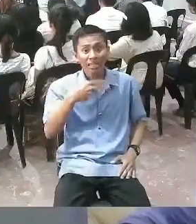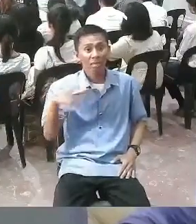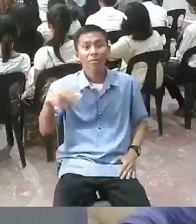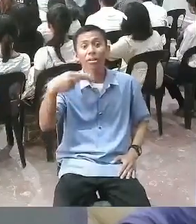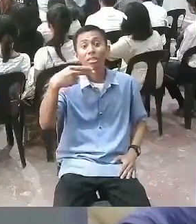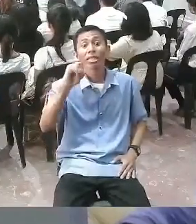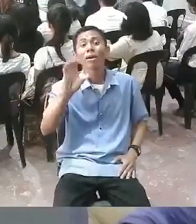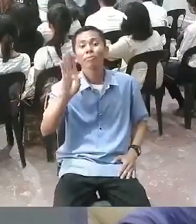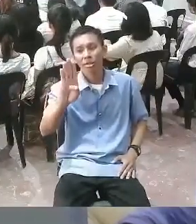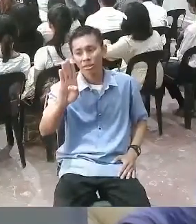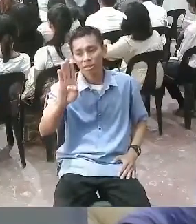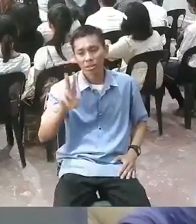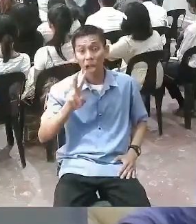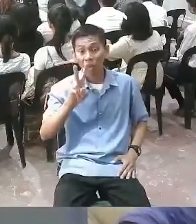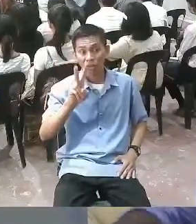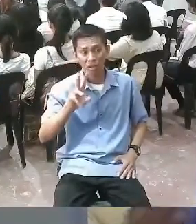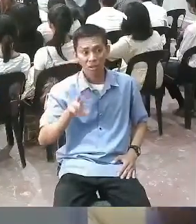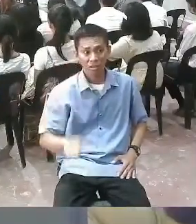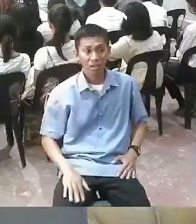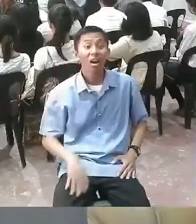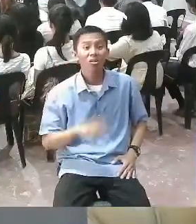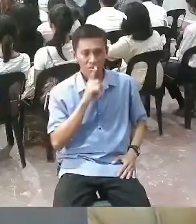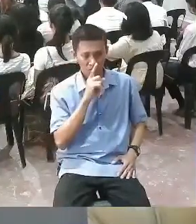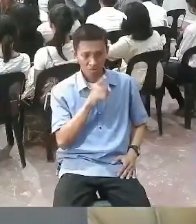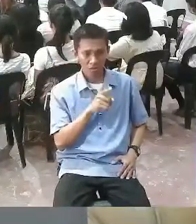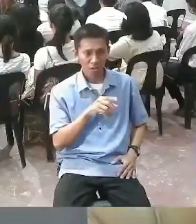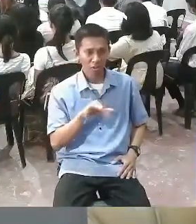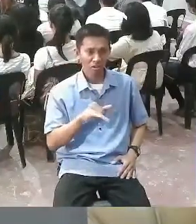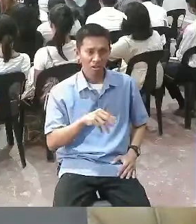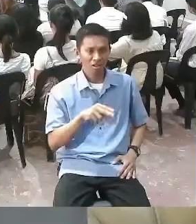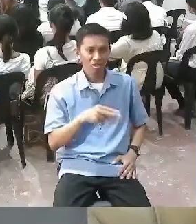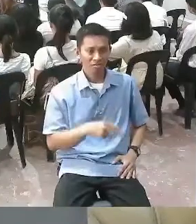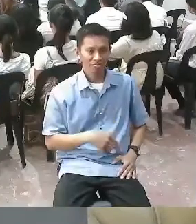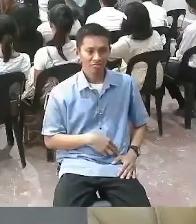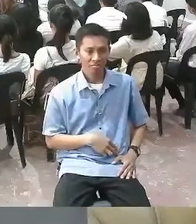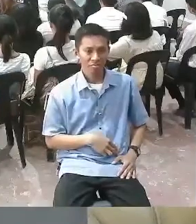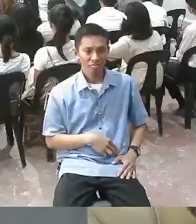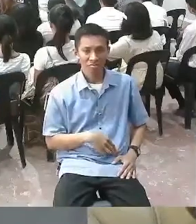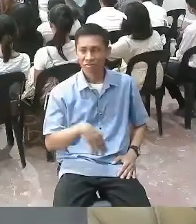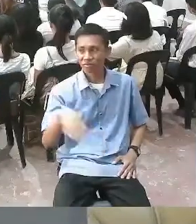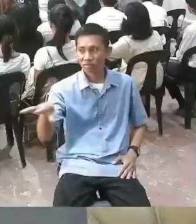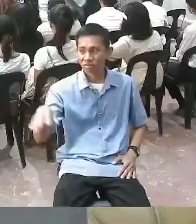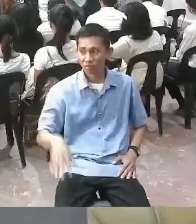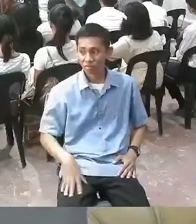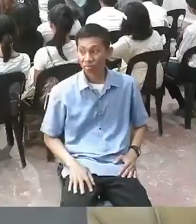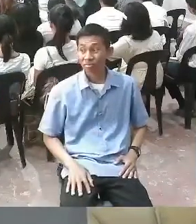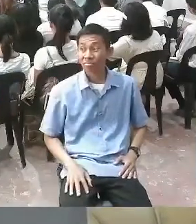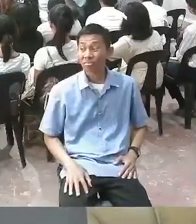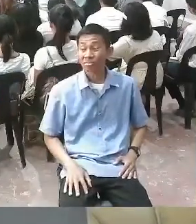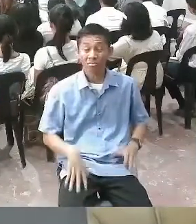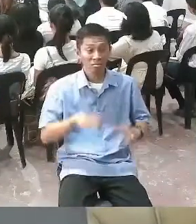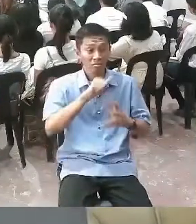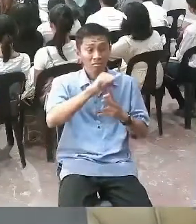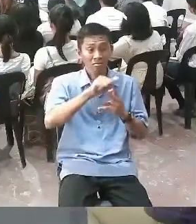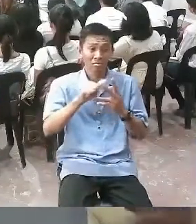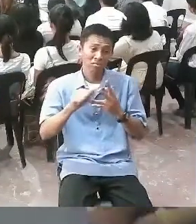I said, you killed the Son of